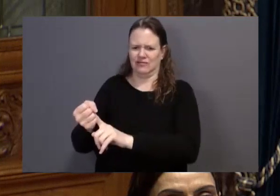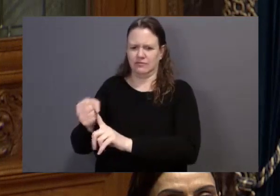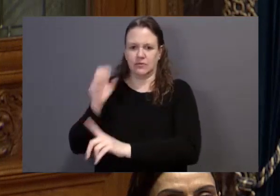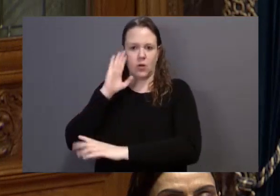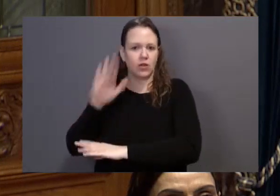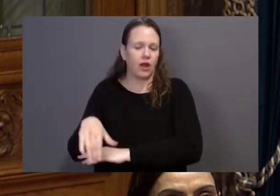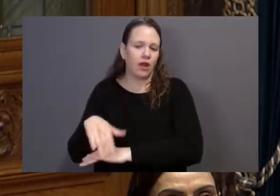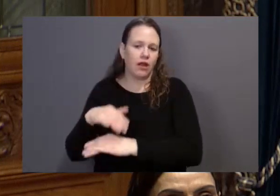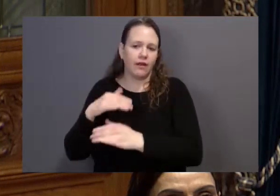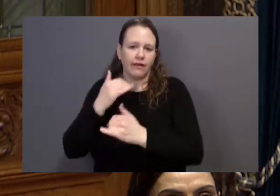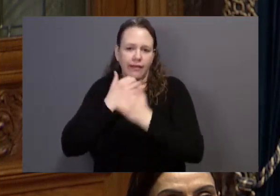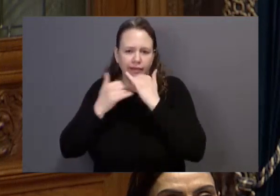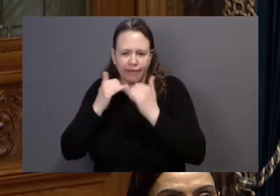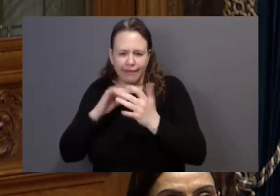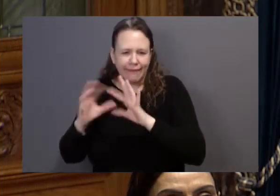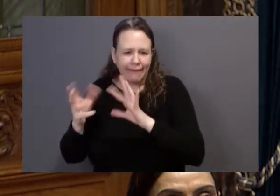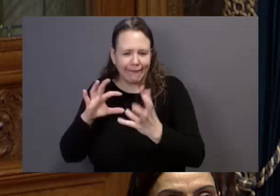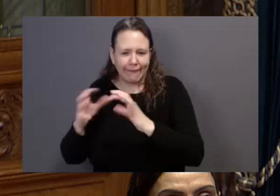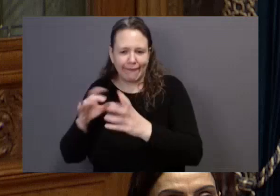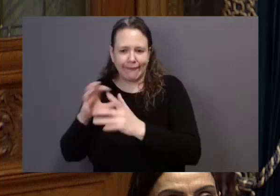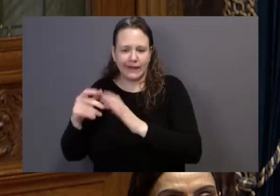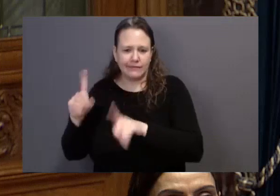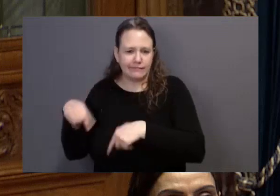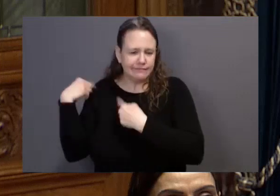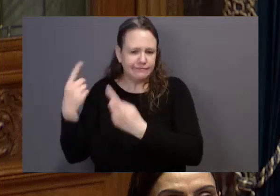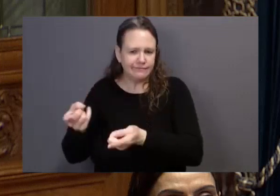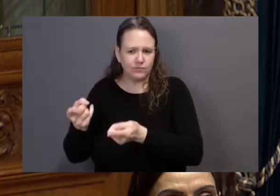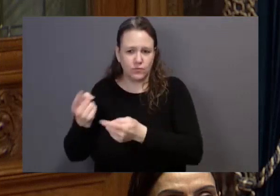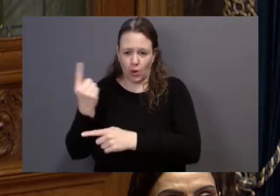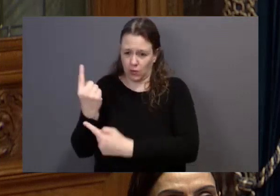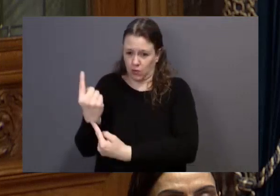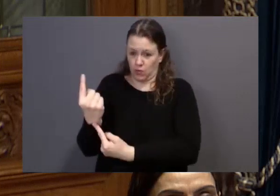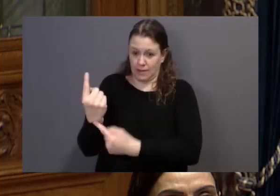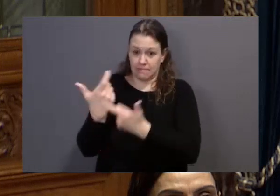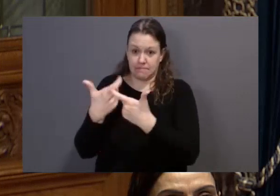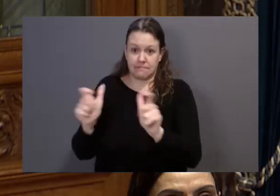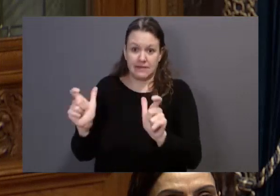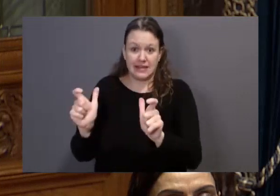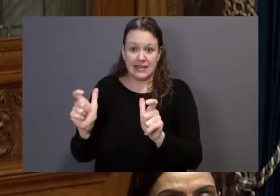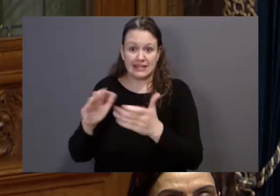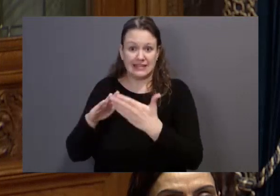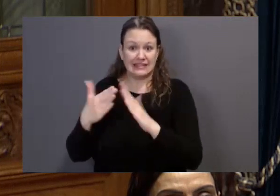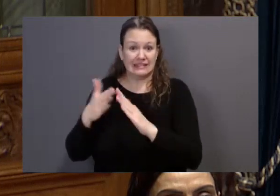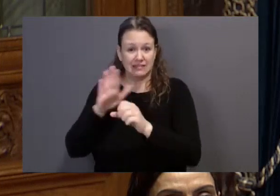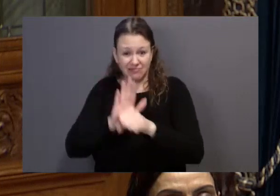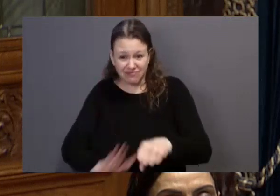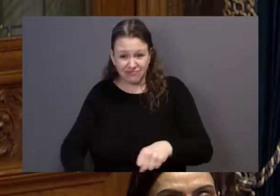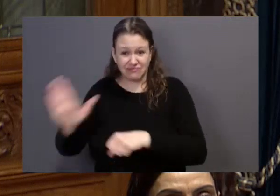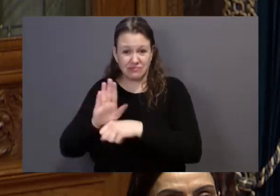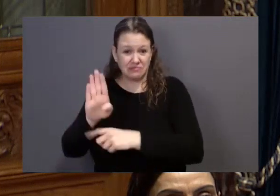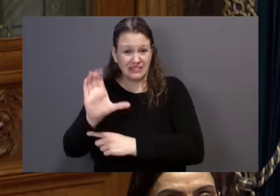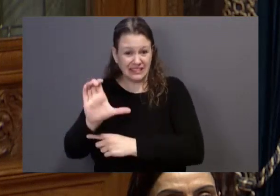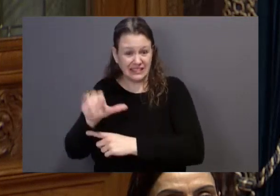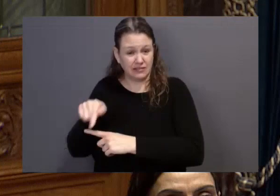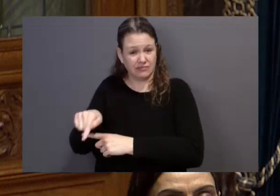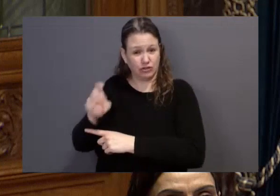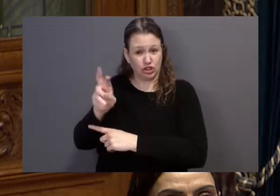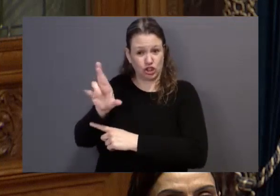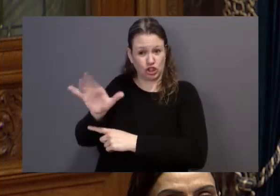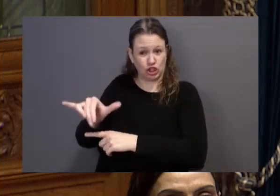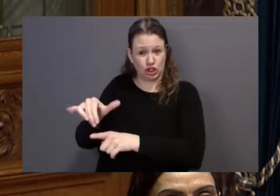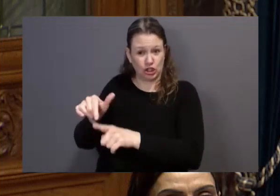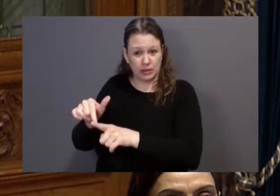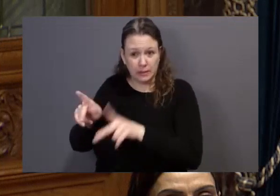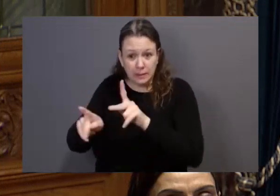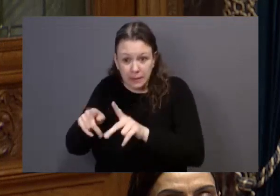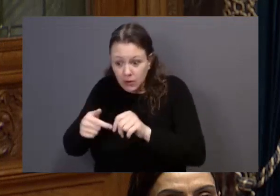in our province sparring in public. How does that foster public confidence? Now, the National Police Federation